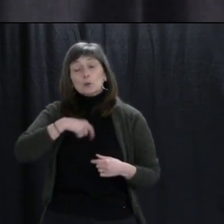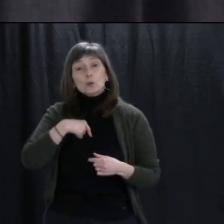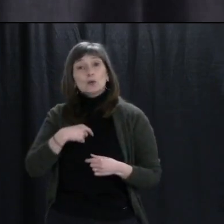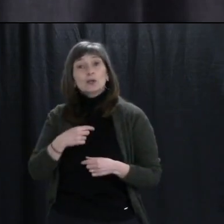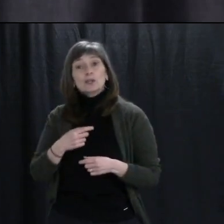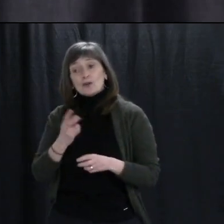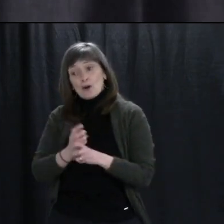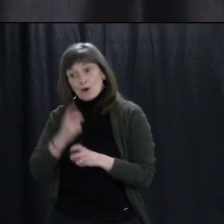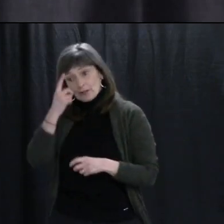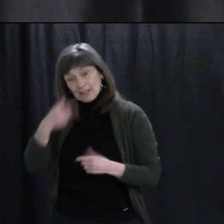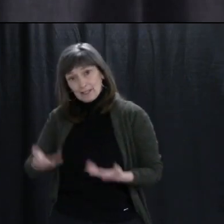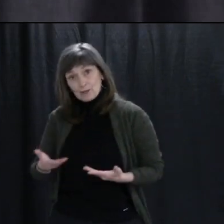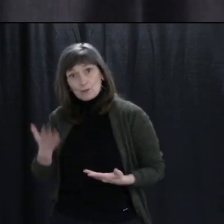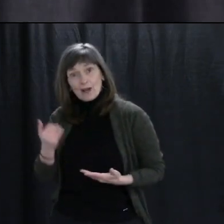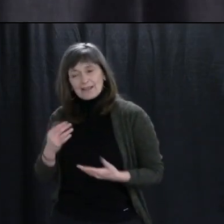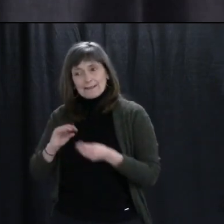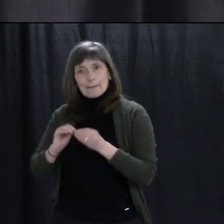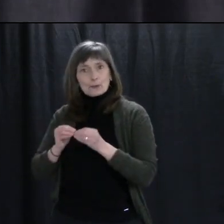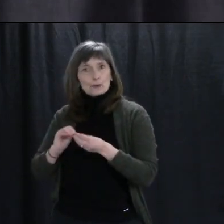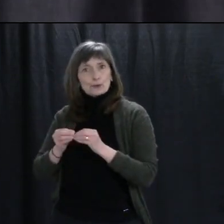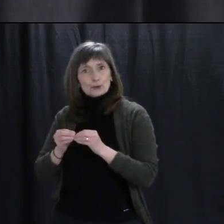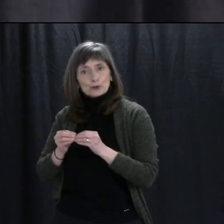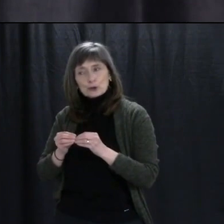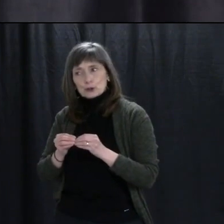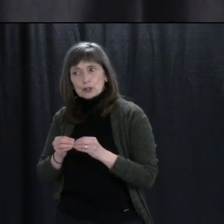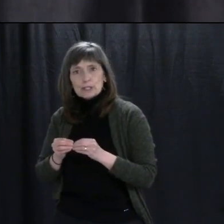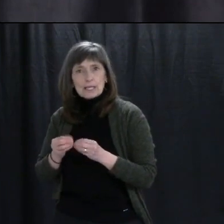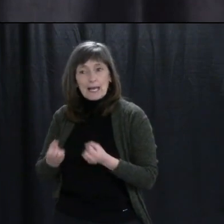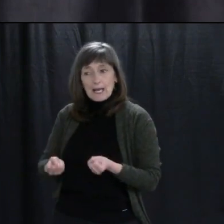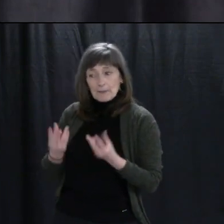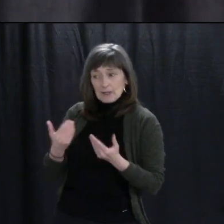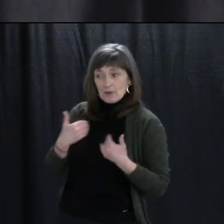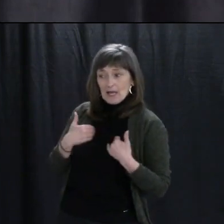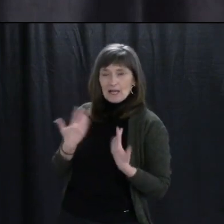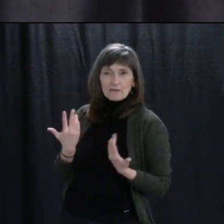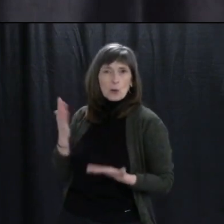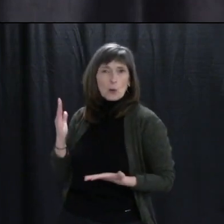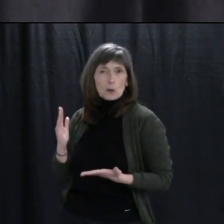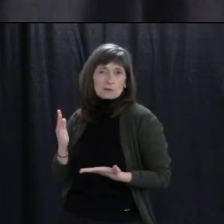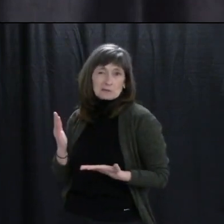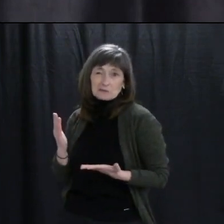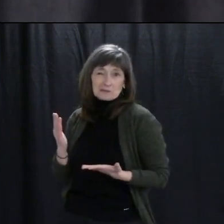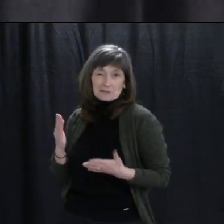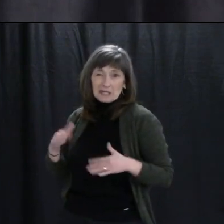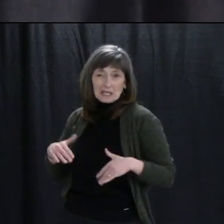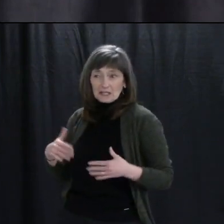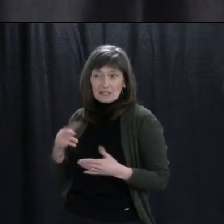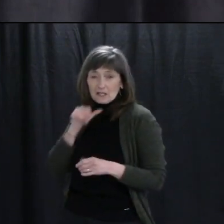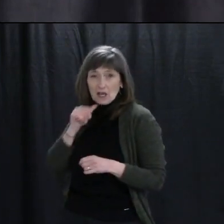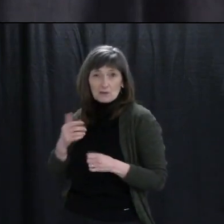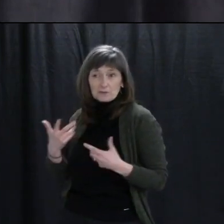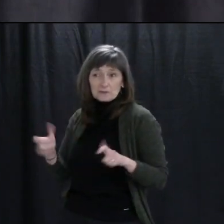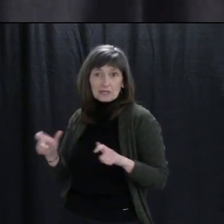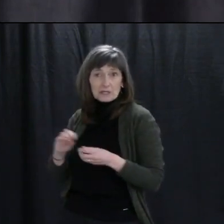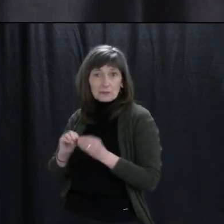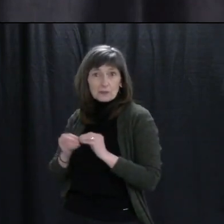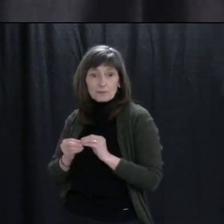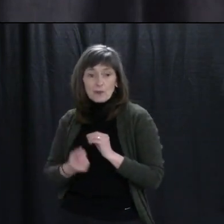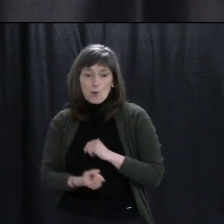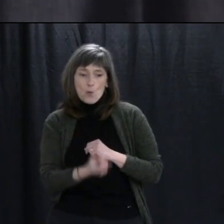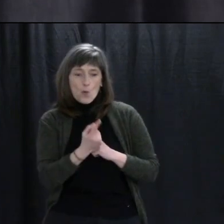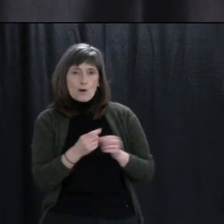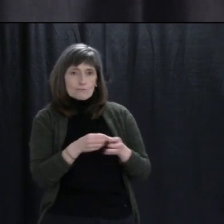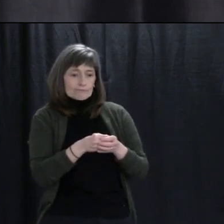and the magnitude of the data, the numbers that we have. We've had one, as it were, outbreak,